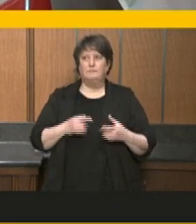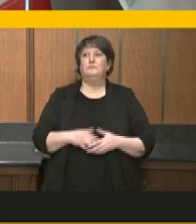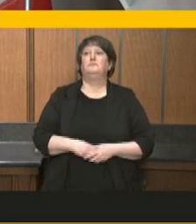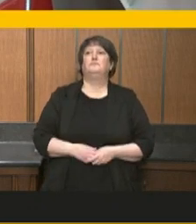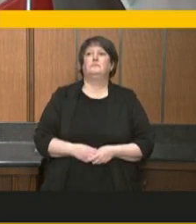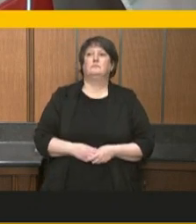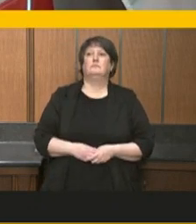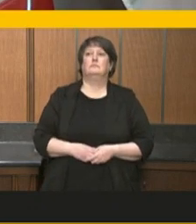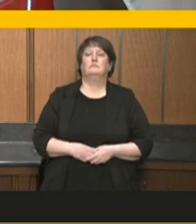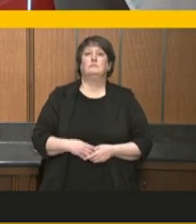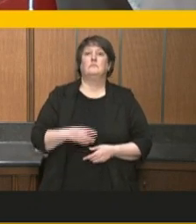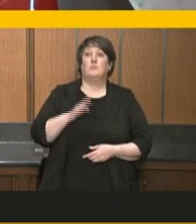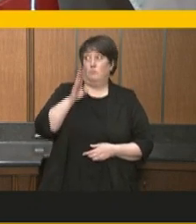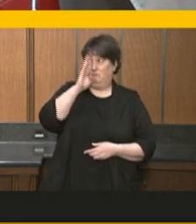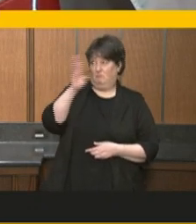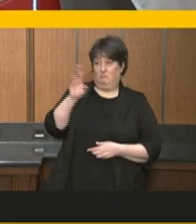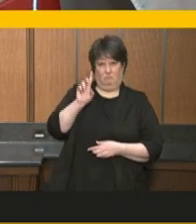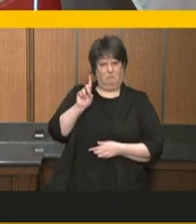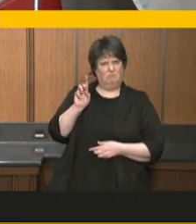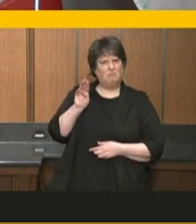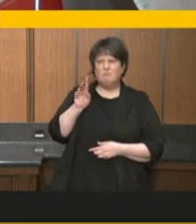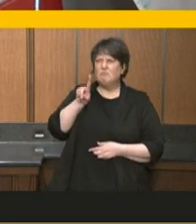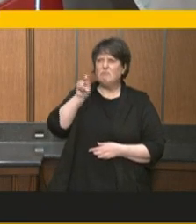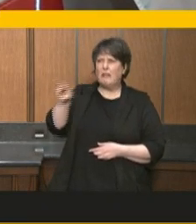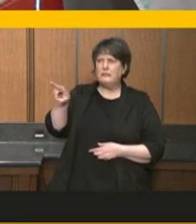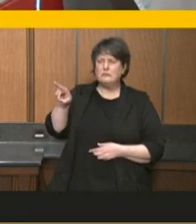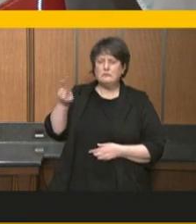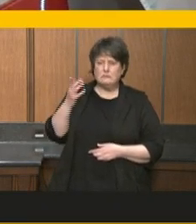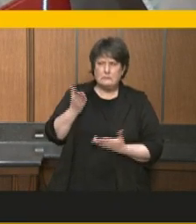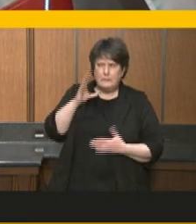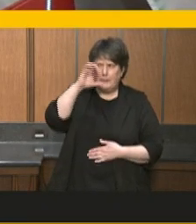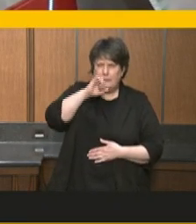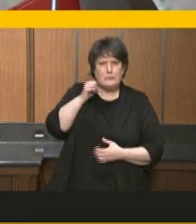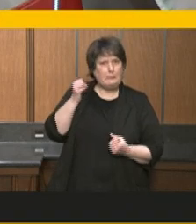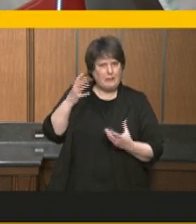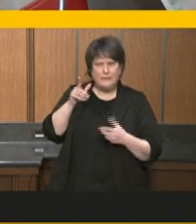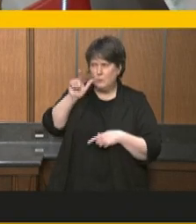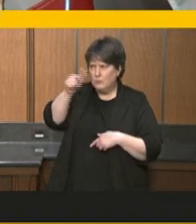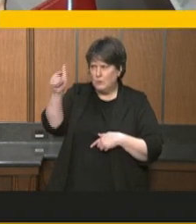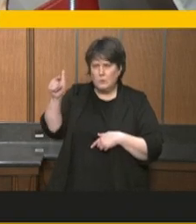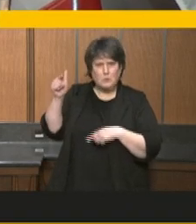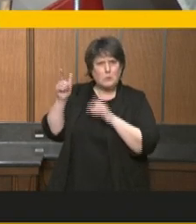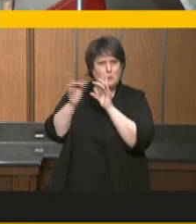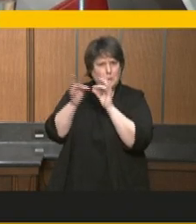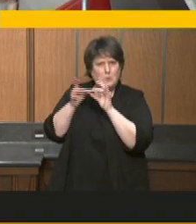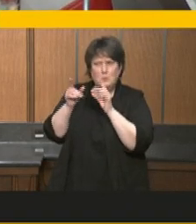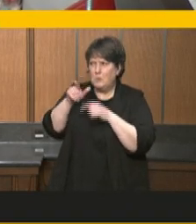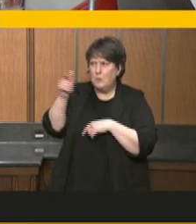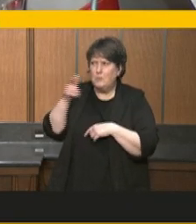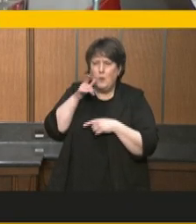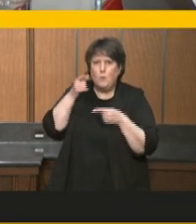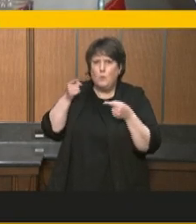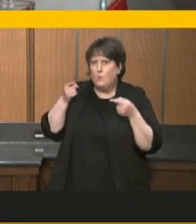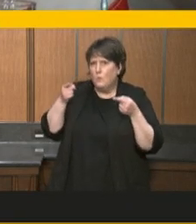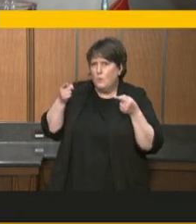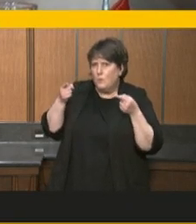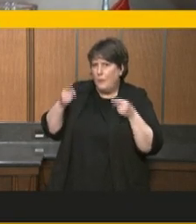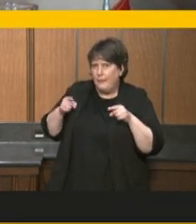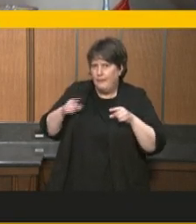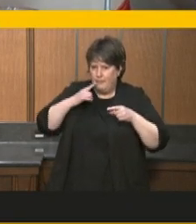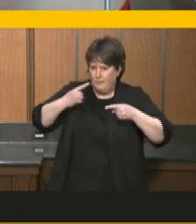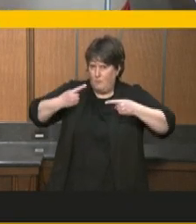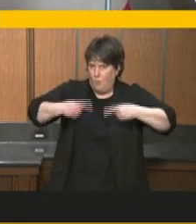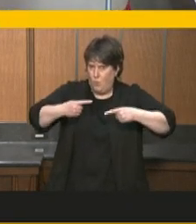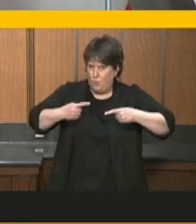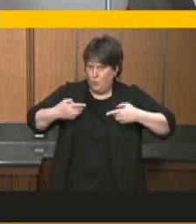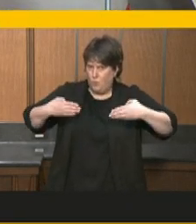Ms. Freeland, unless I missed something, a number of you have spoken today, but we still don't know when the border will actually be